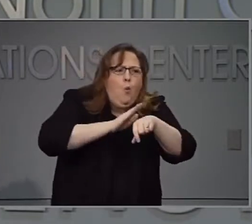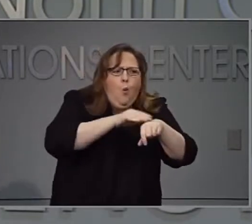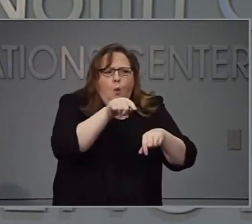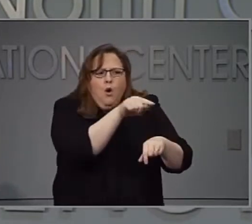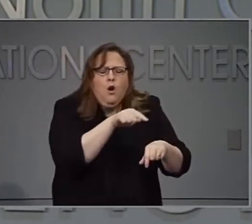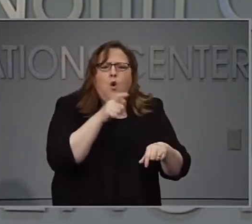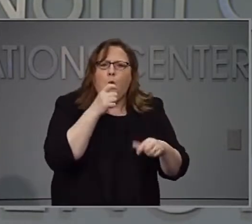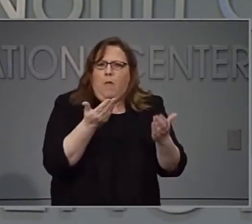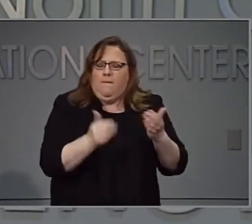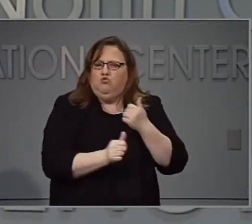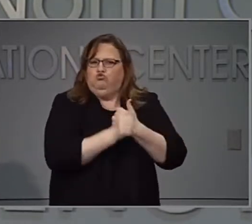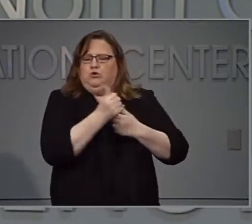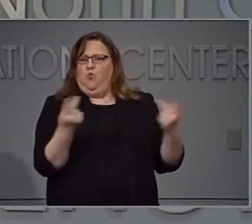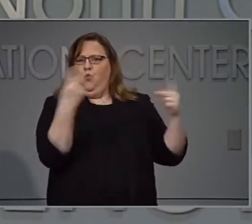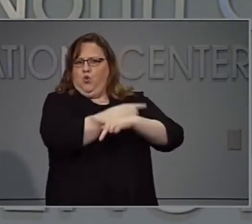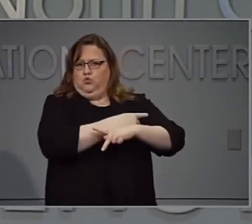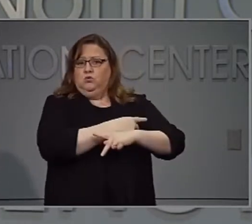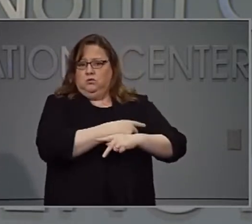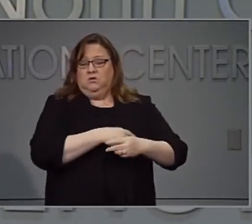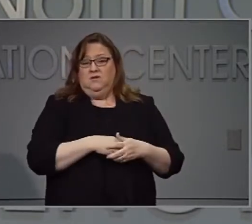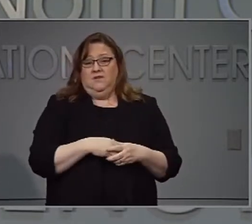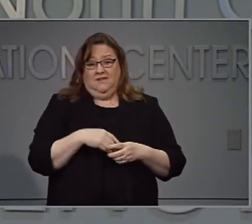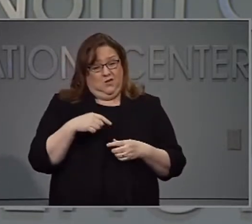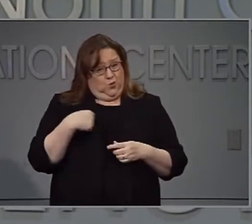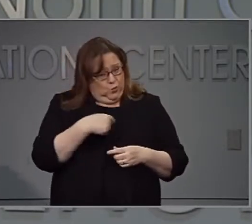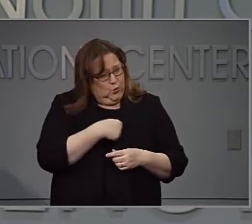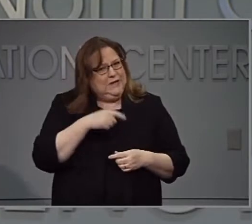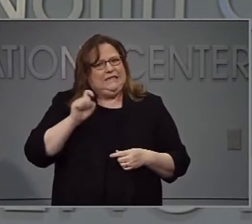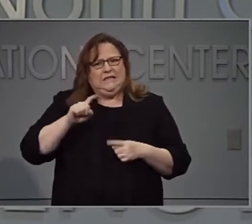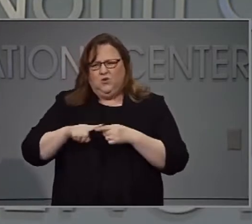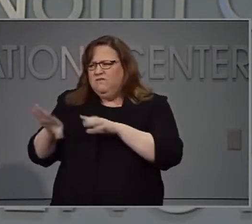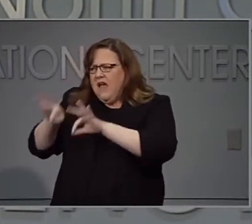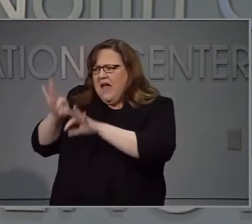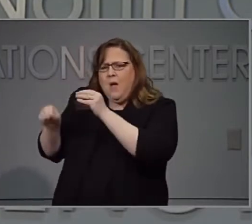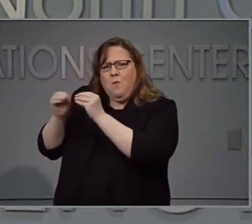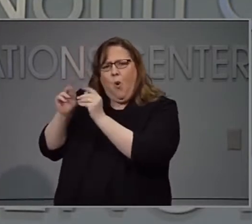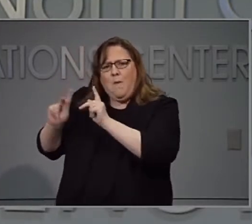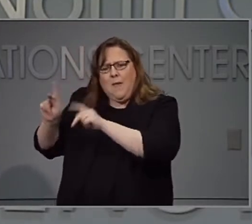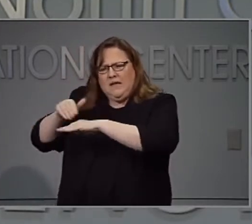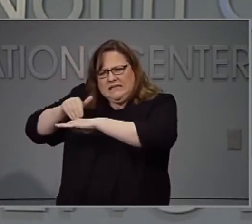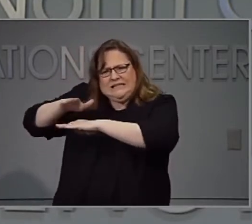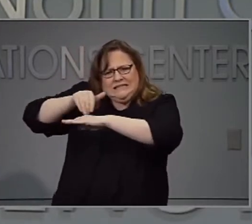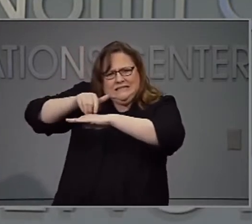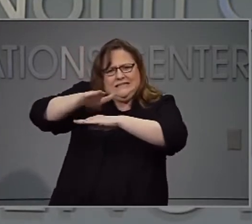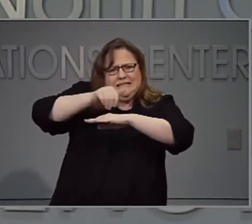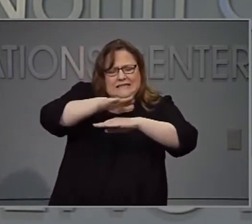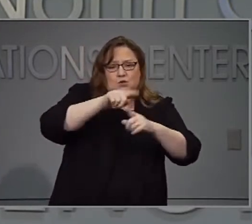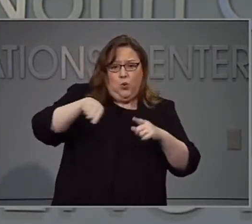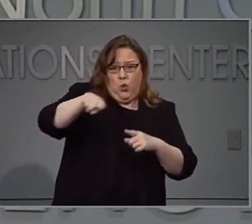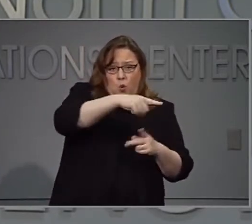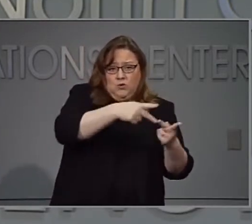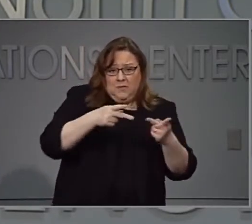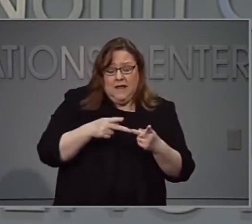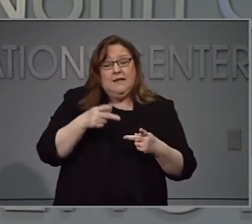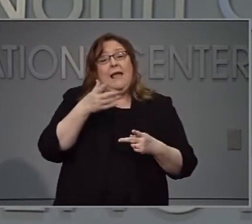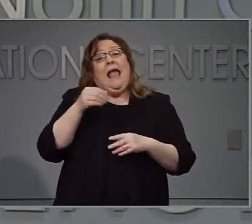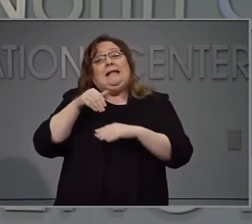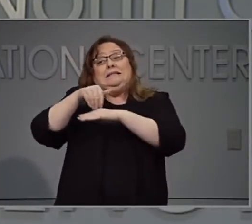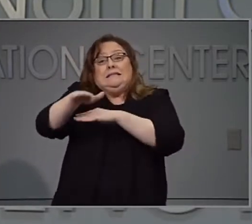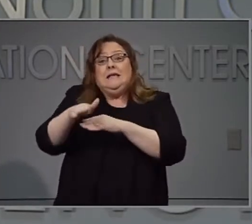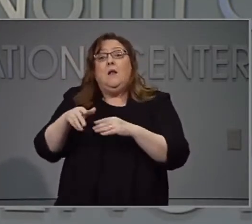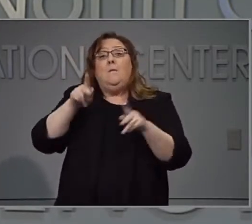That's another place we'll need to surge more people and deploy many more tests as we work to